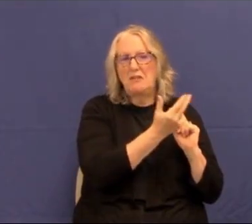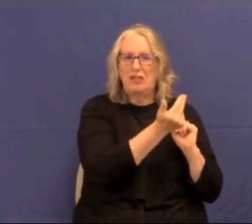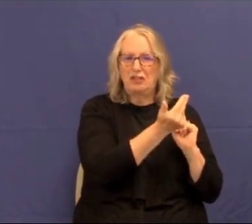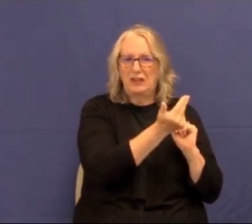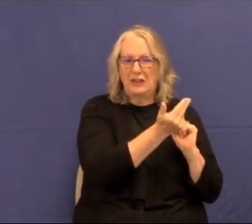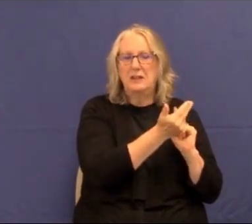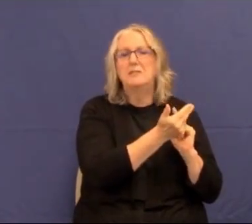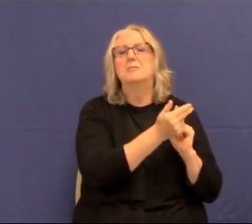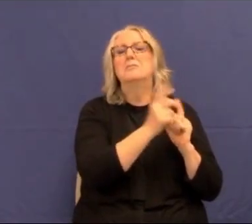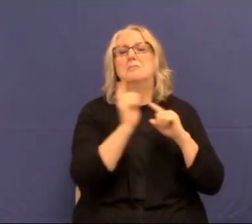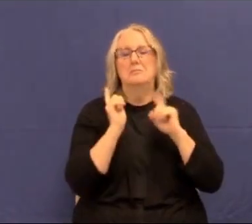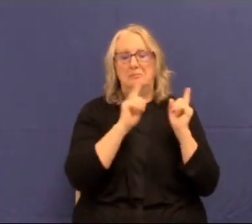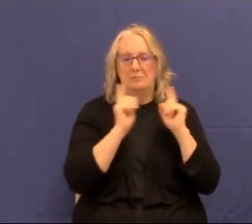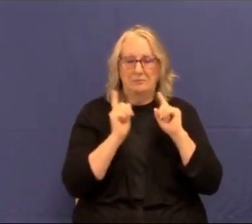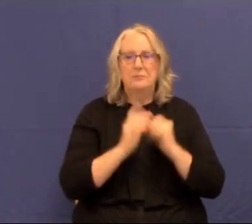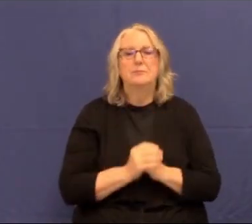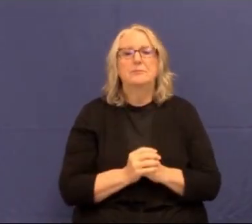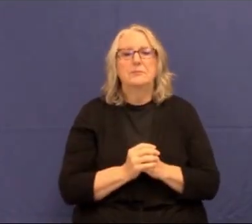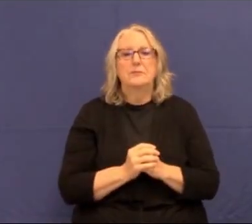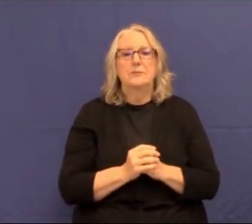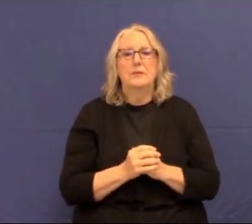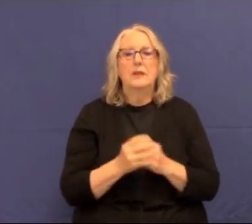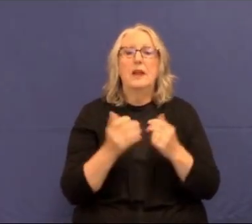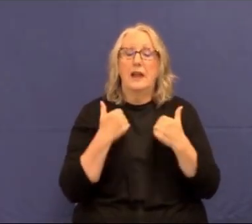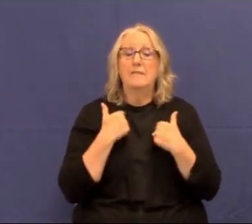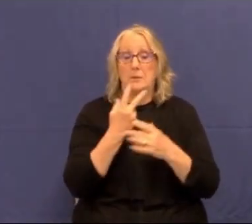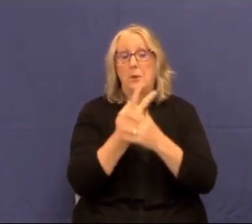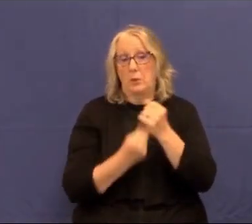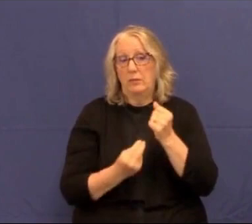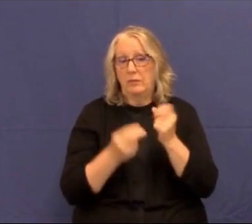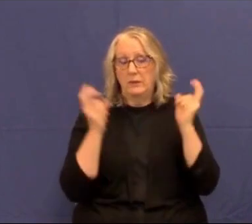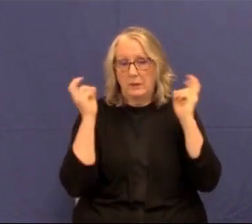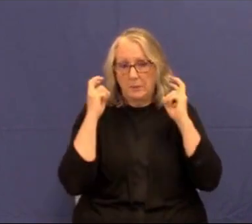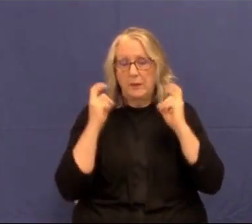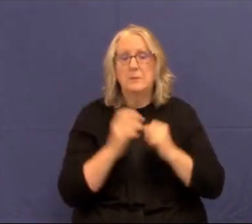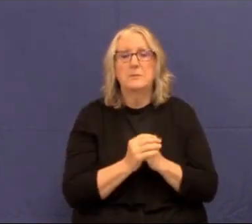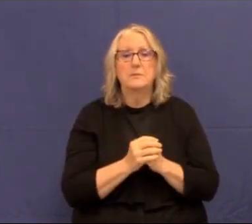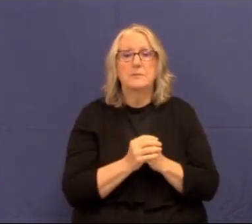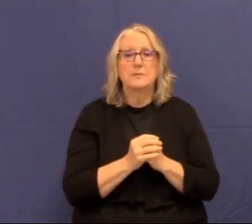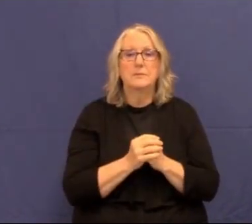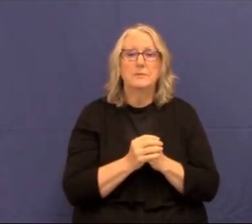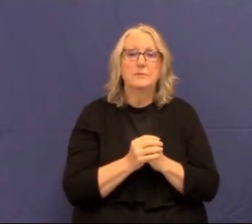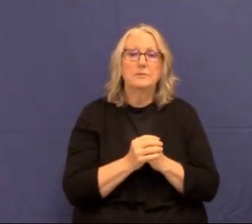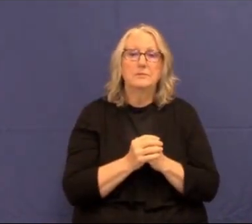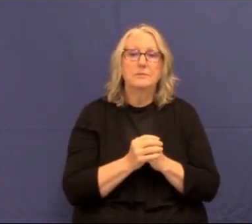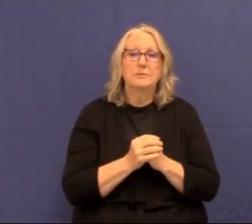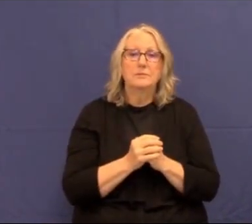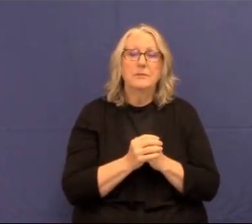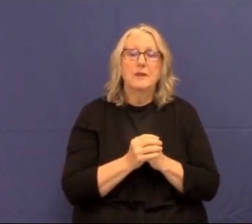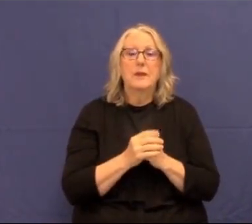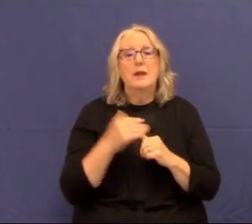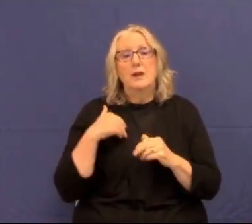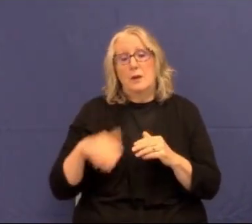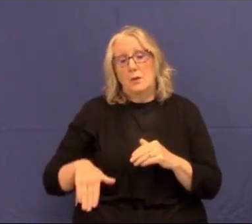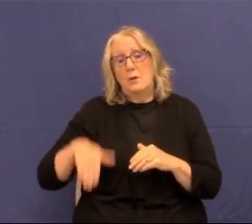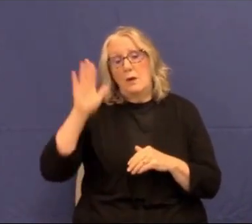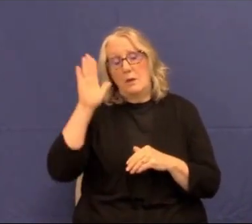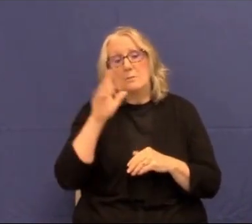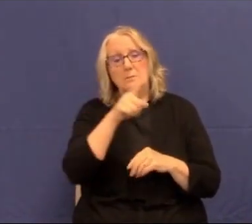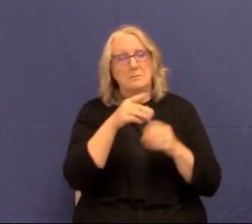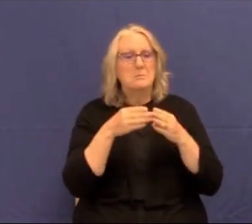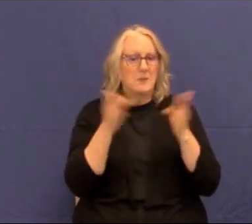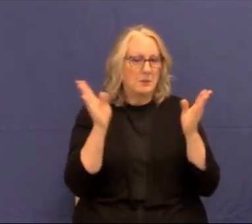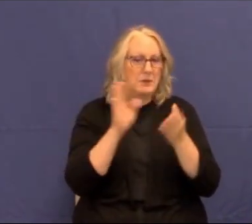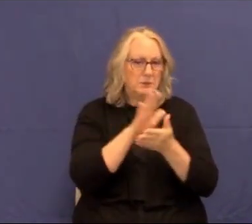I think, like 12 or 13, somewhere in that time frame. So I do have bilateral cochlear implants. I kind of grew up